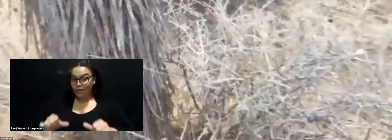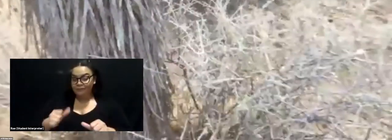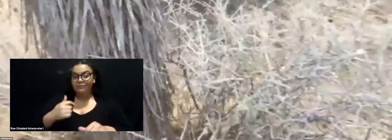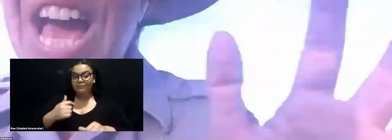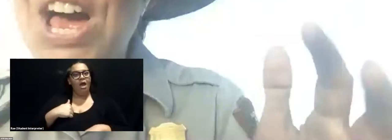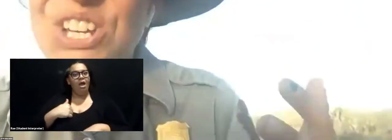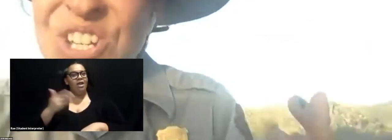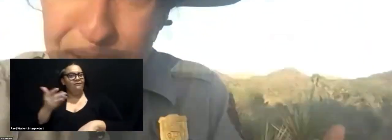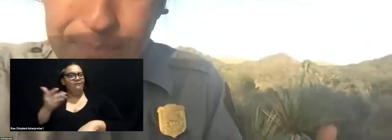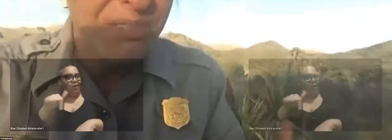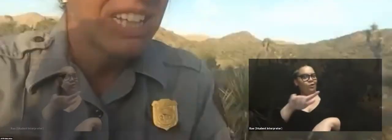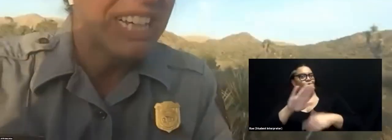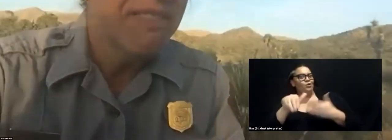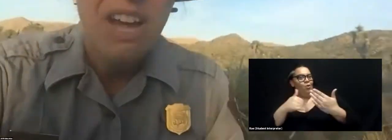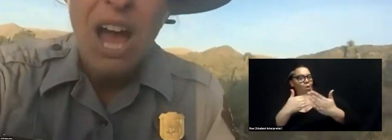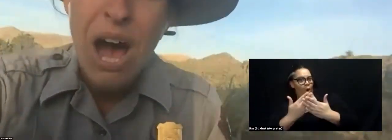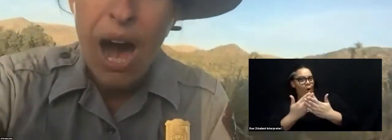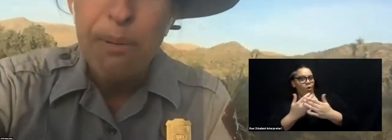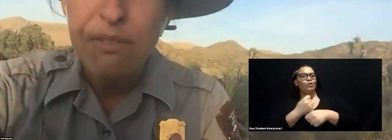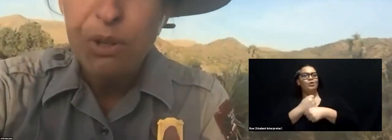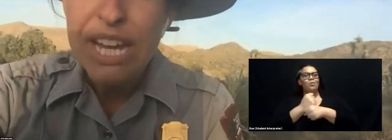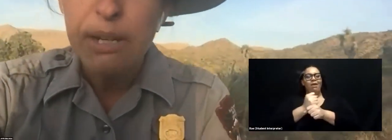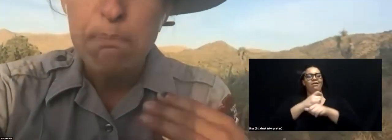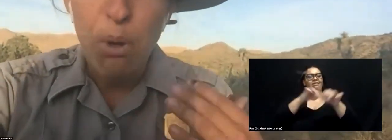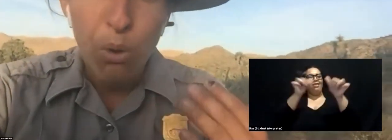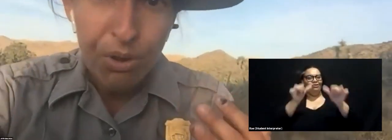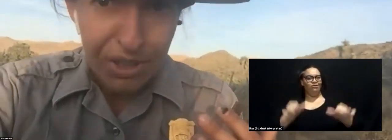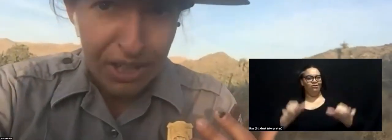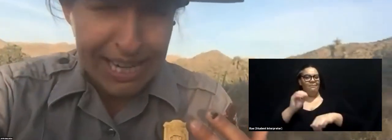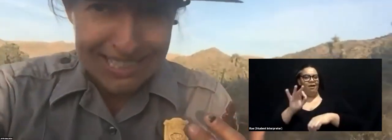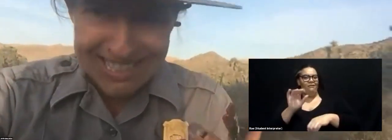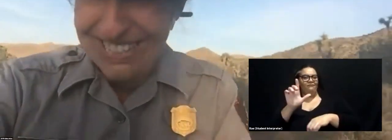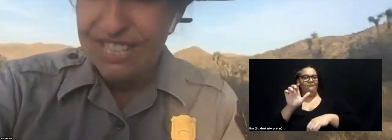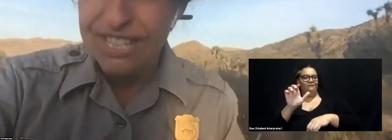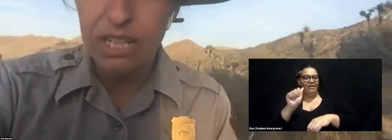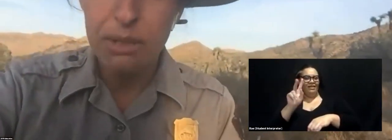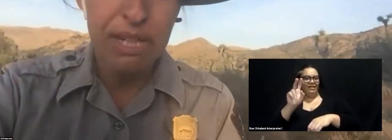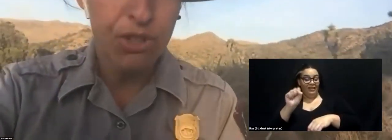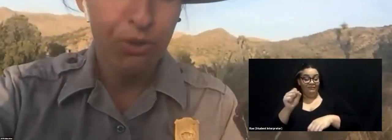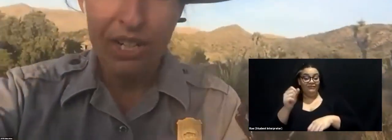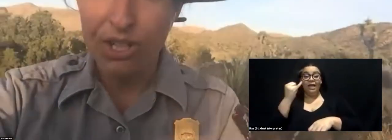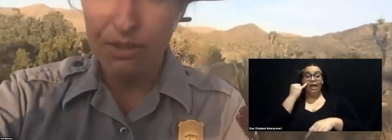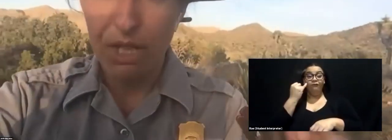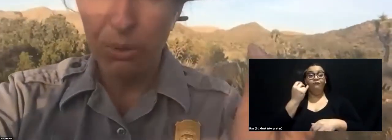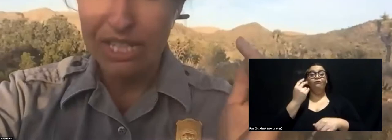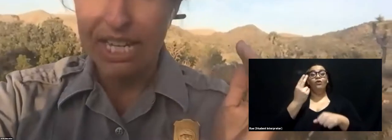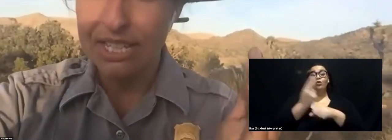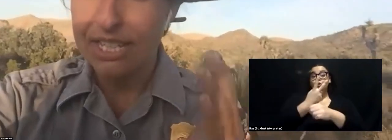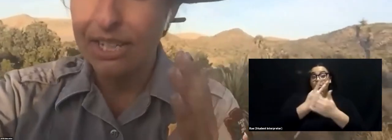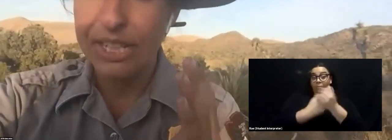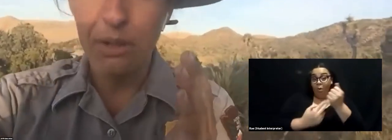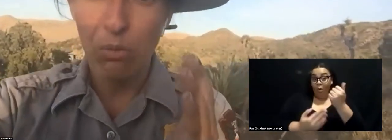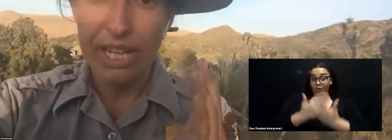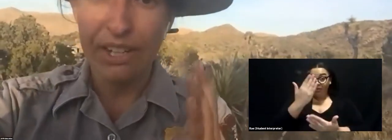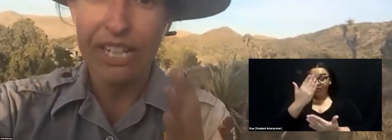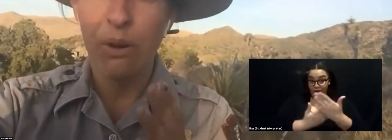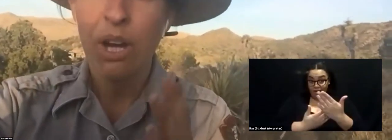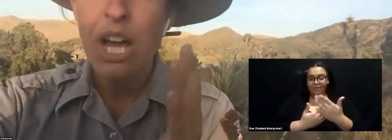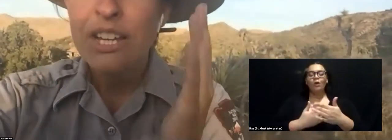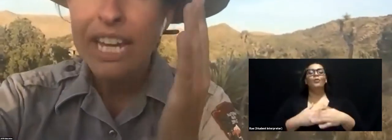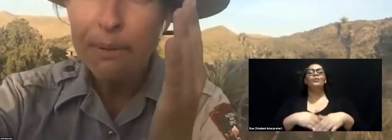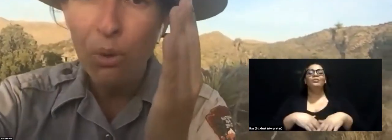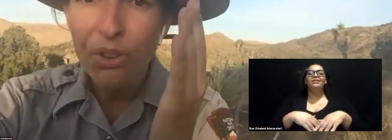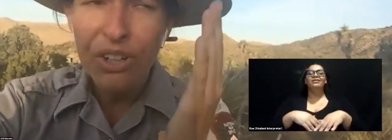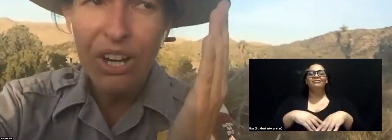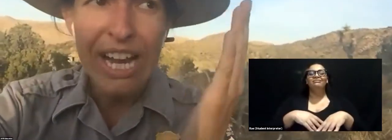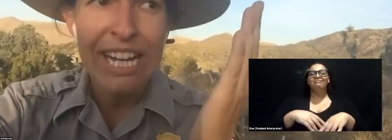make this shape of leaf. If you take both your hands, it's kind of going to be a directions following test because I only have one hand right